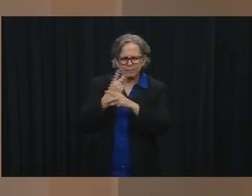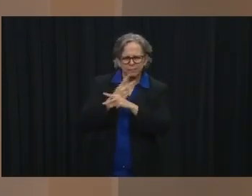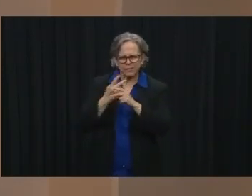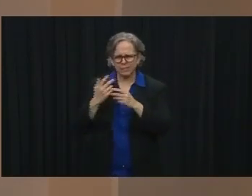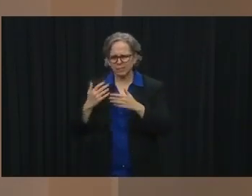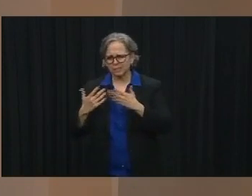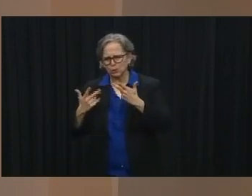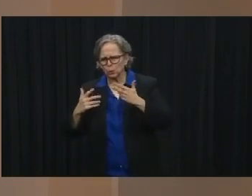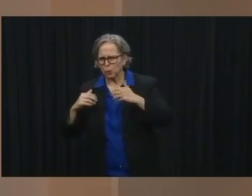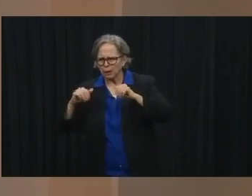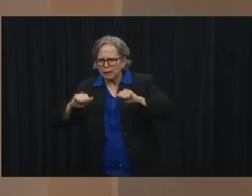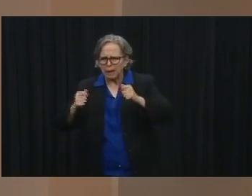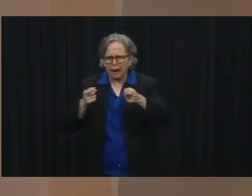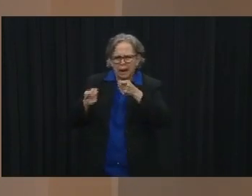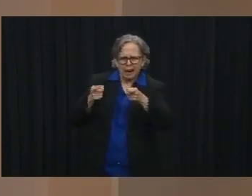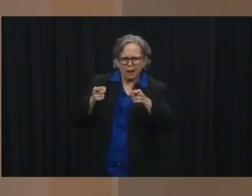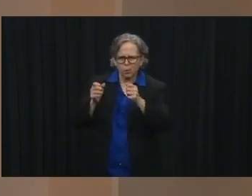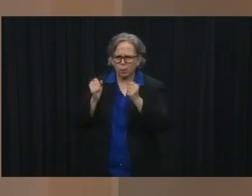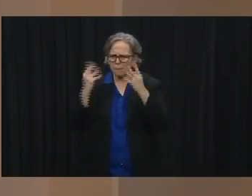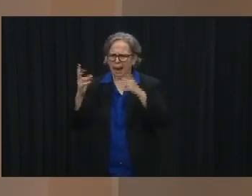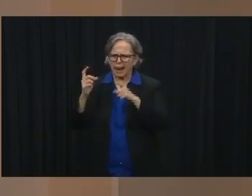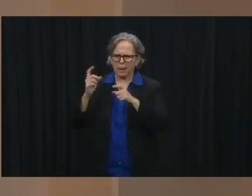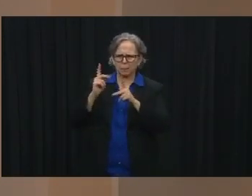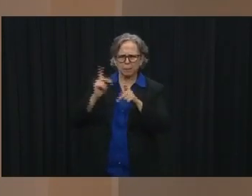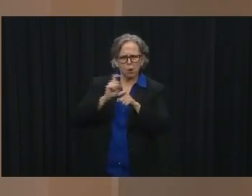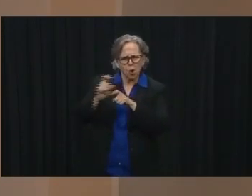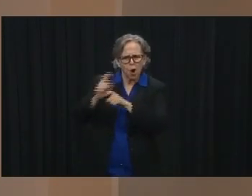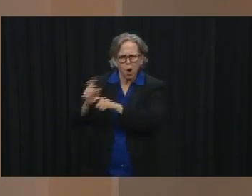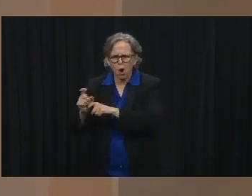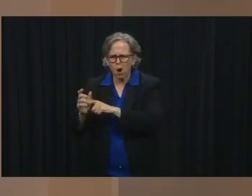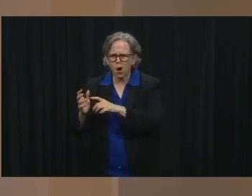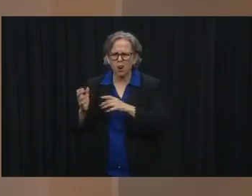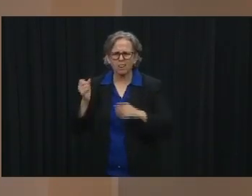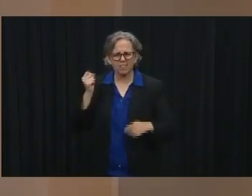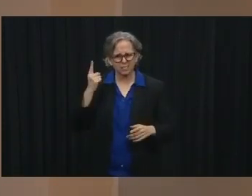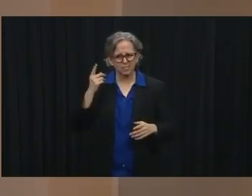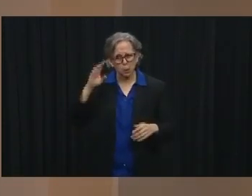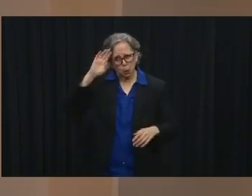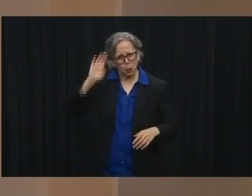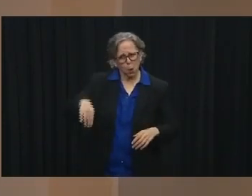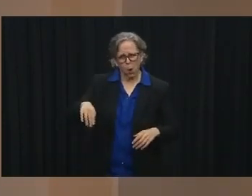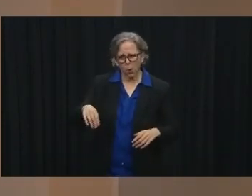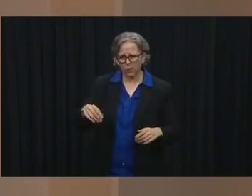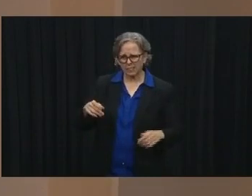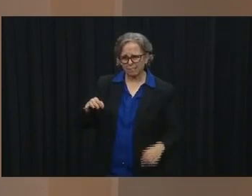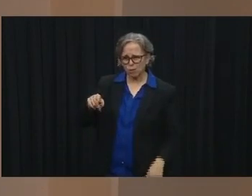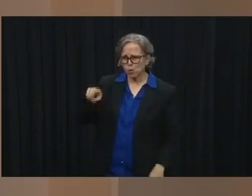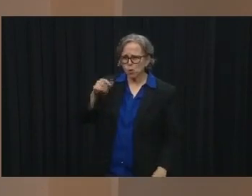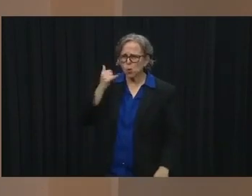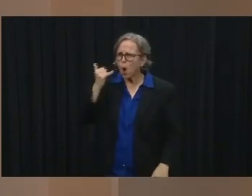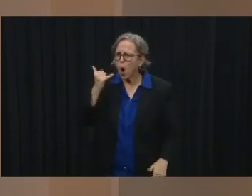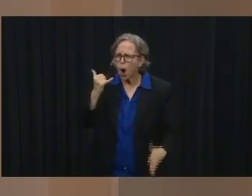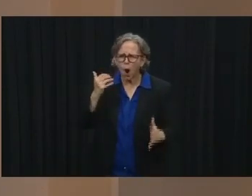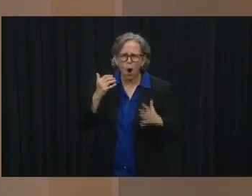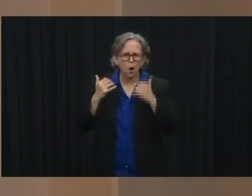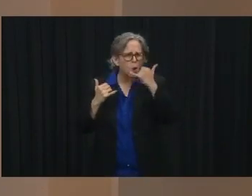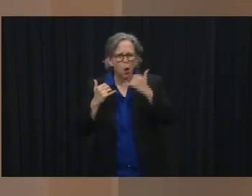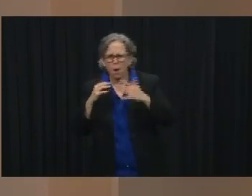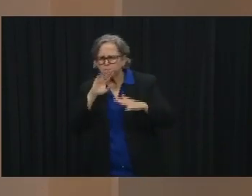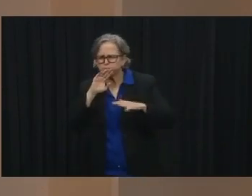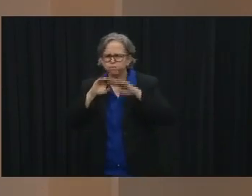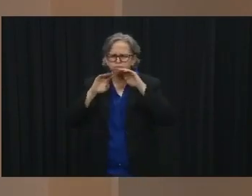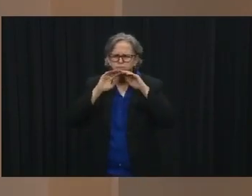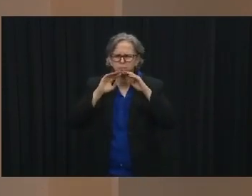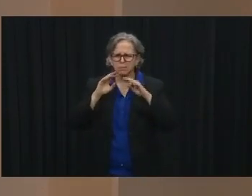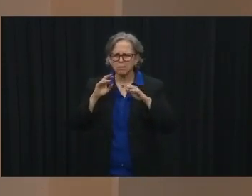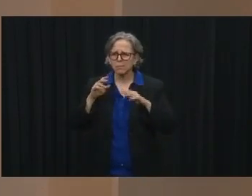to know, that if you do not get through and you're worried about the timing of your benefits and not getting paid the